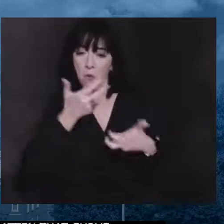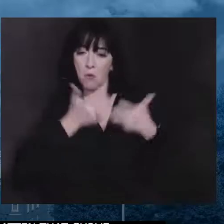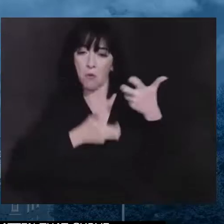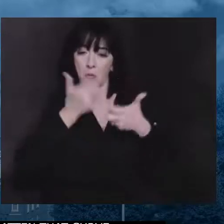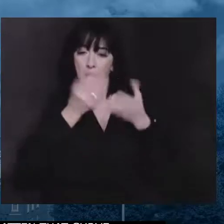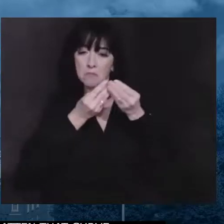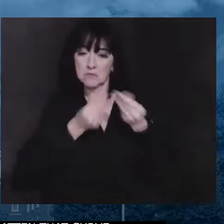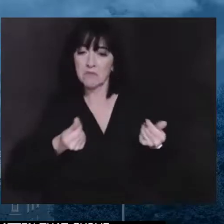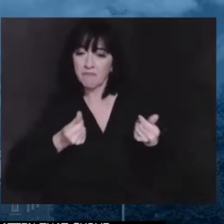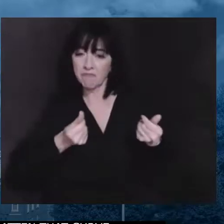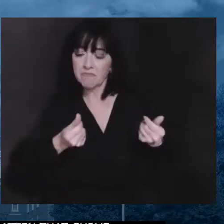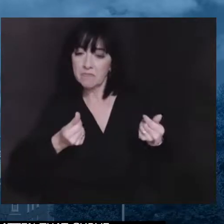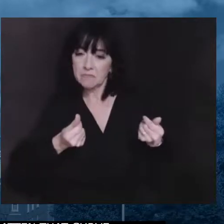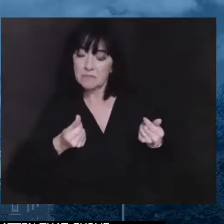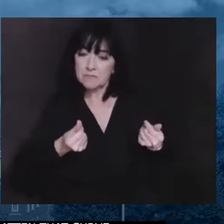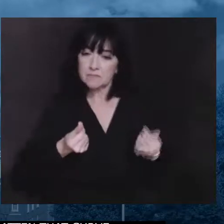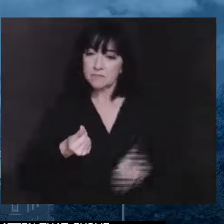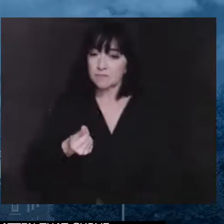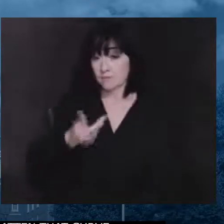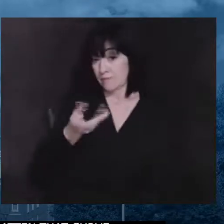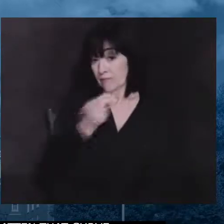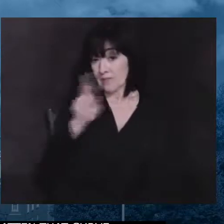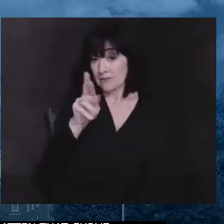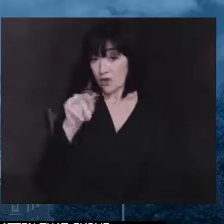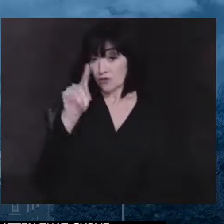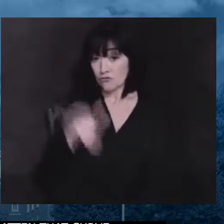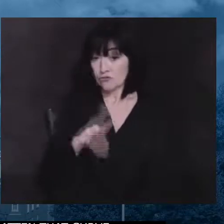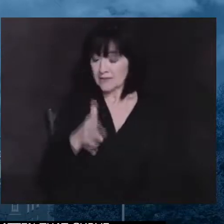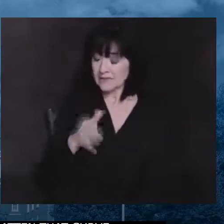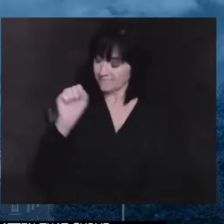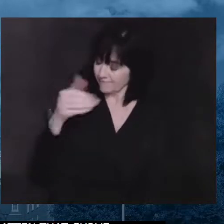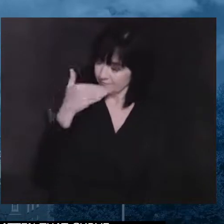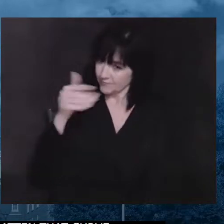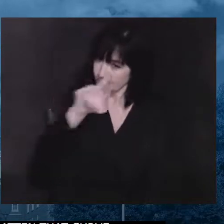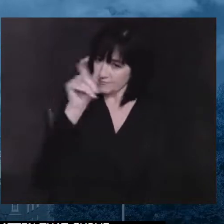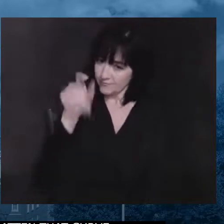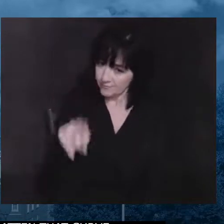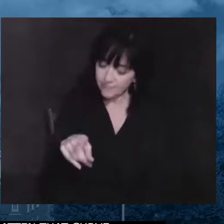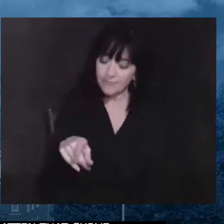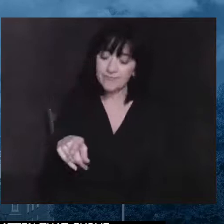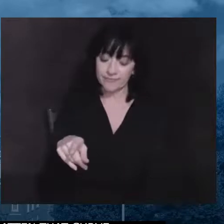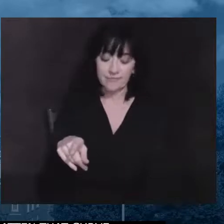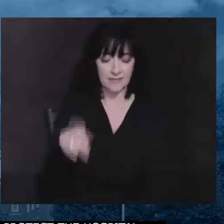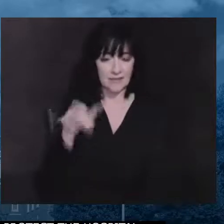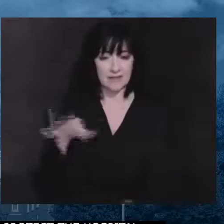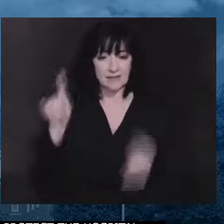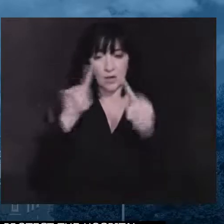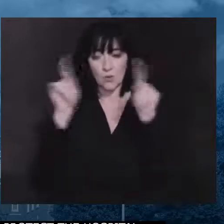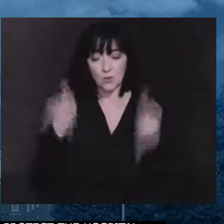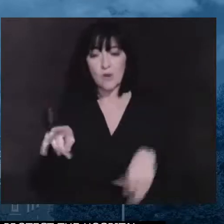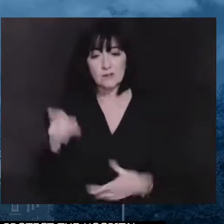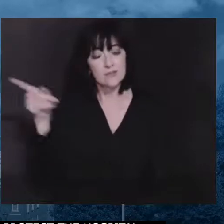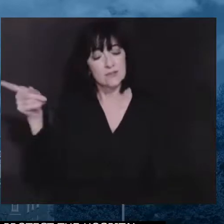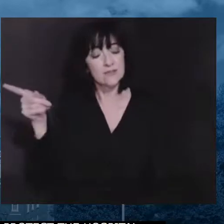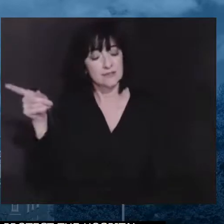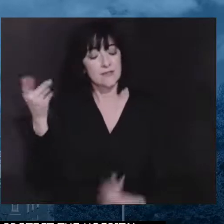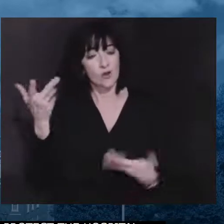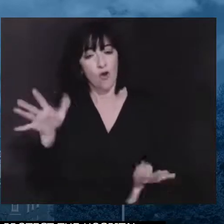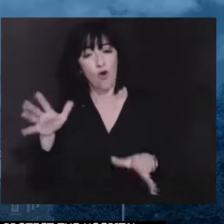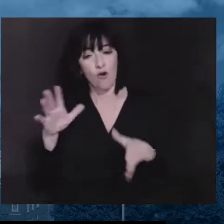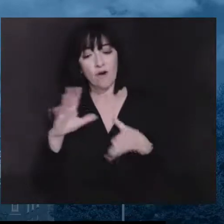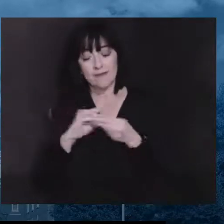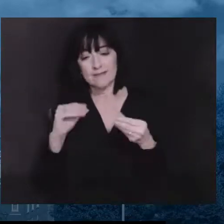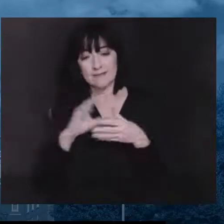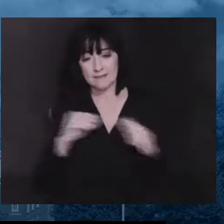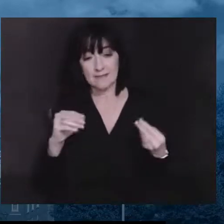great question. And experts are debating whether herd immunity is when you get 70% of your population vaccinated